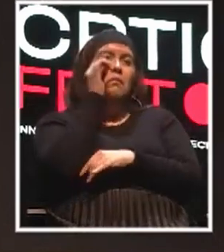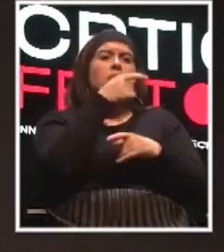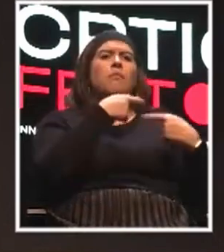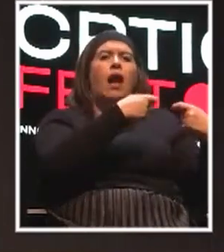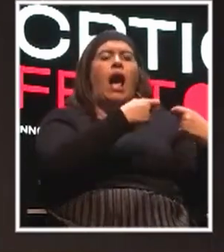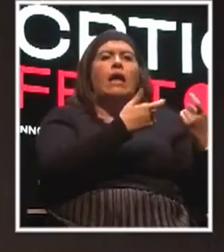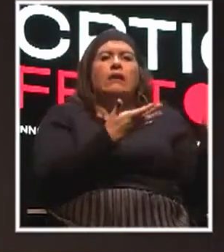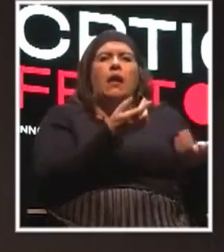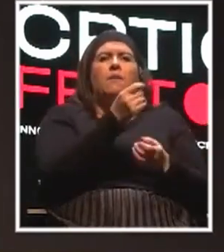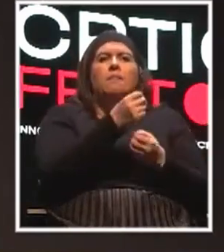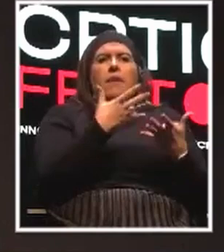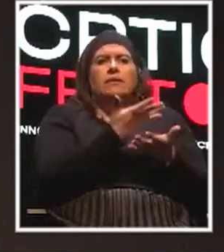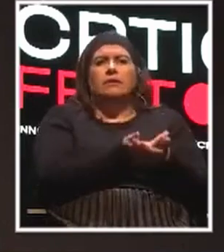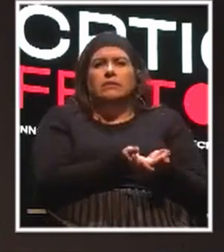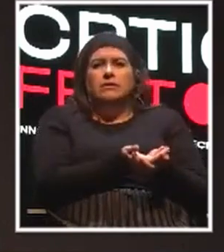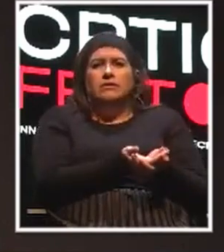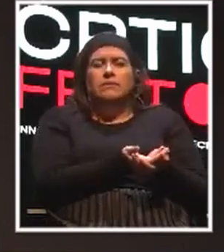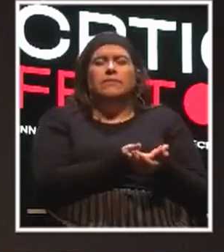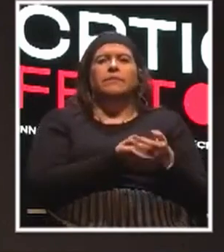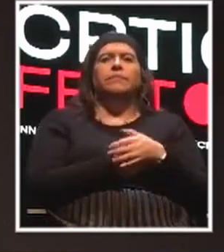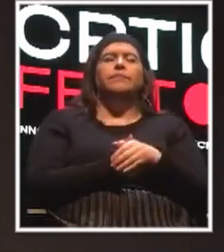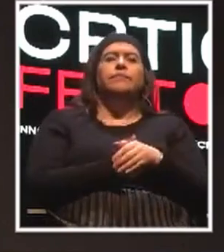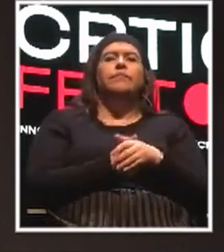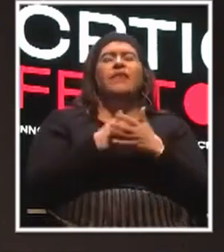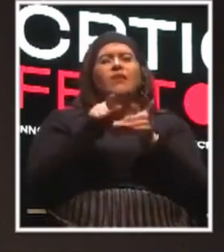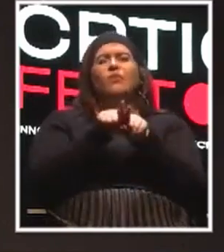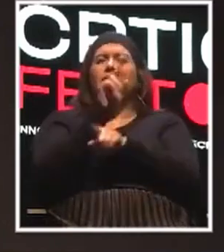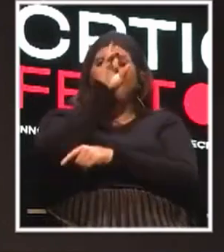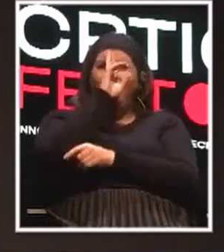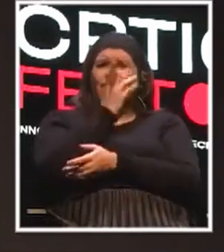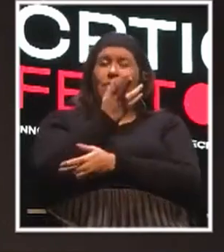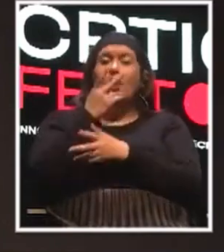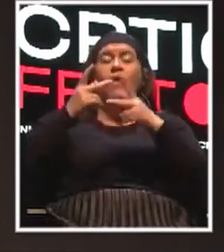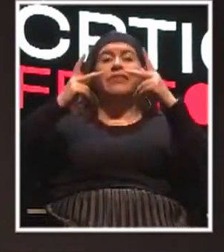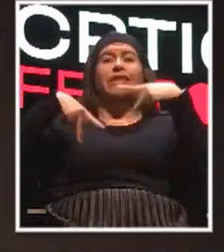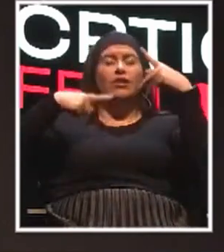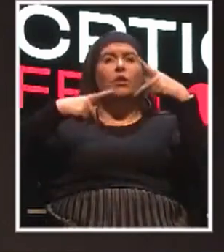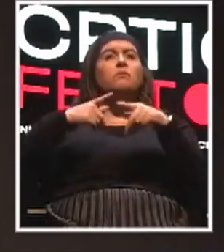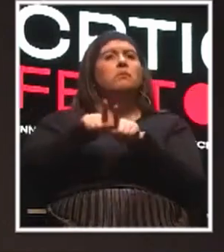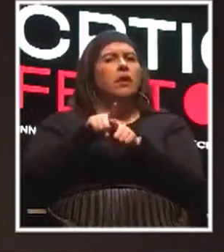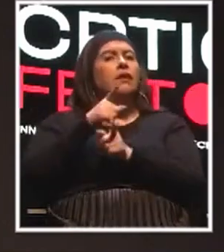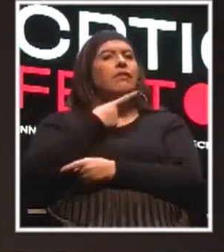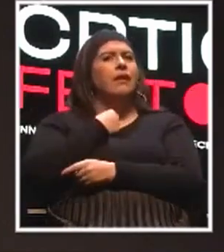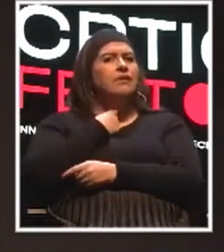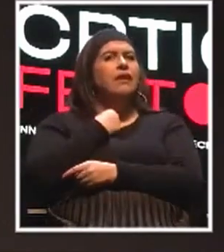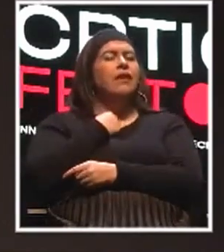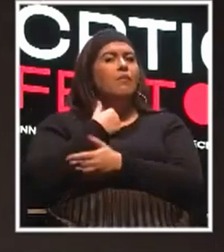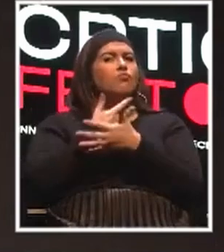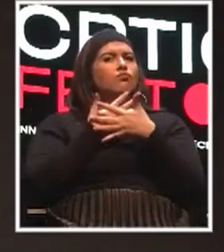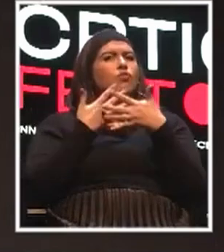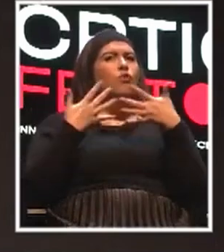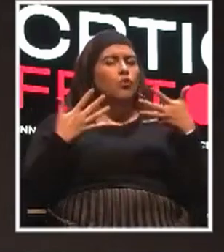etc. So TikTok is super, super, super interesting because how many hours are